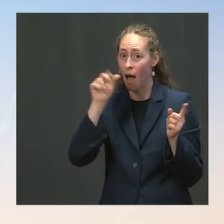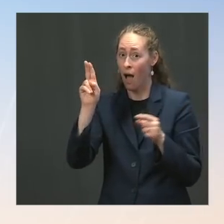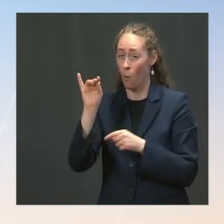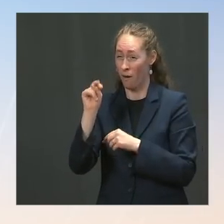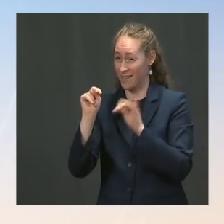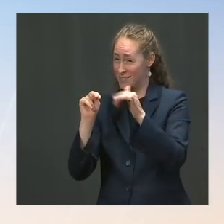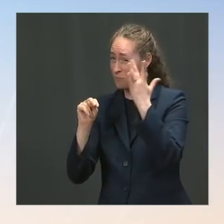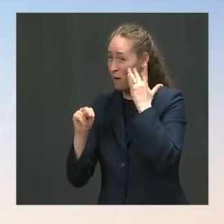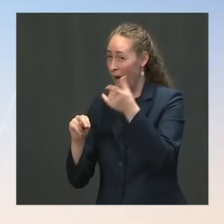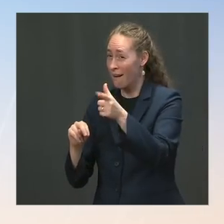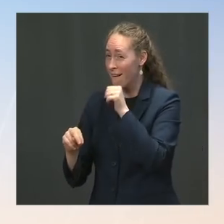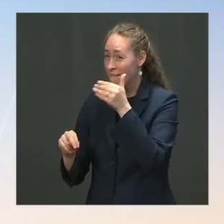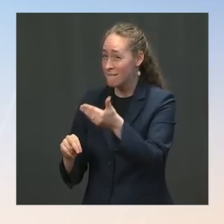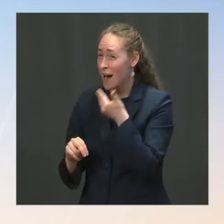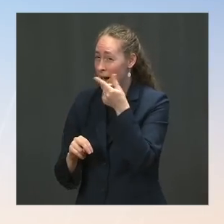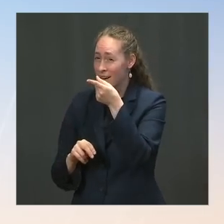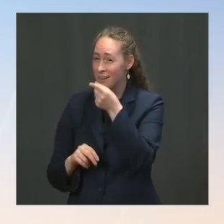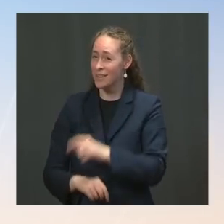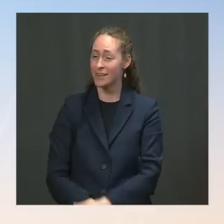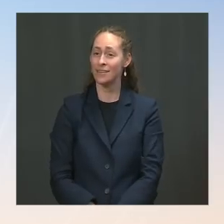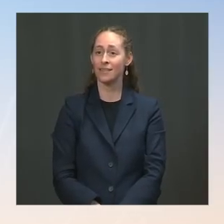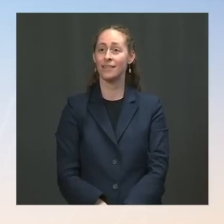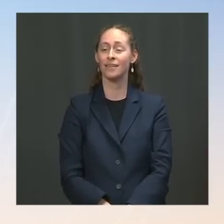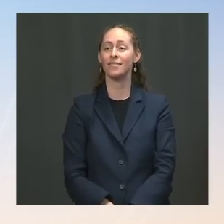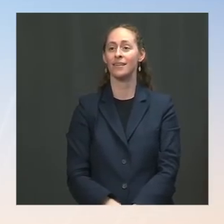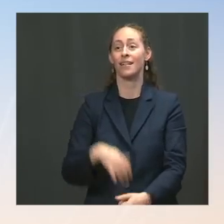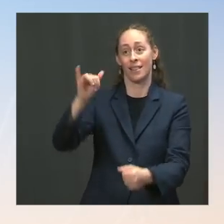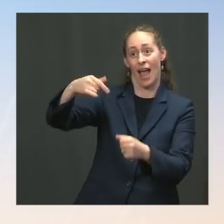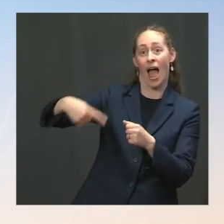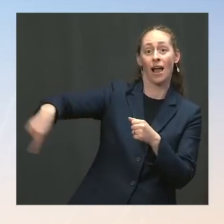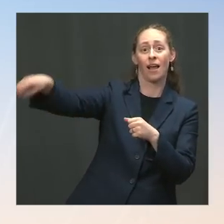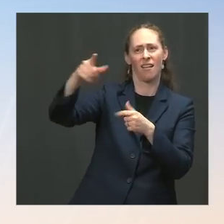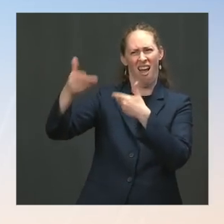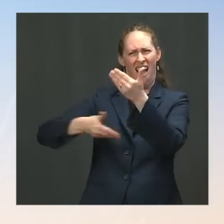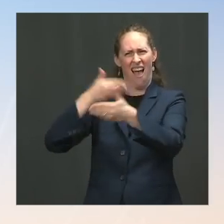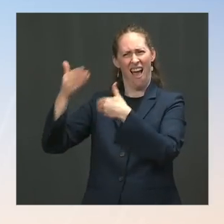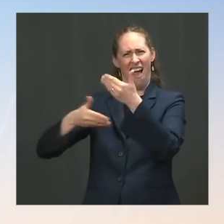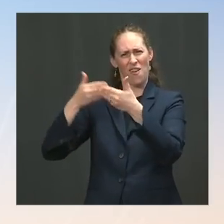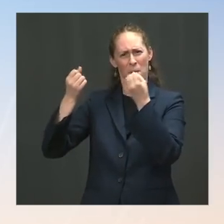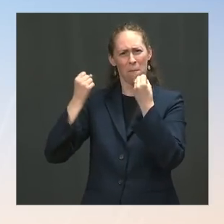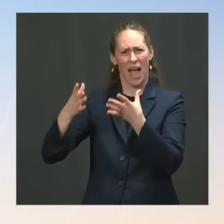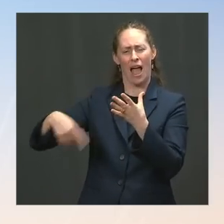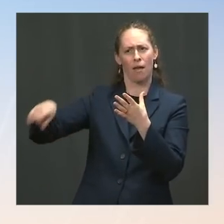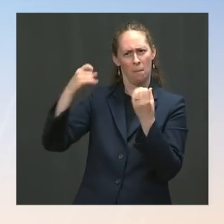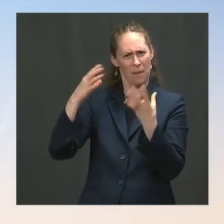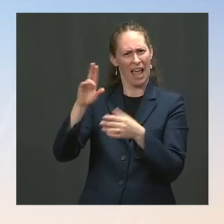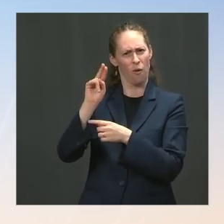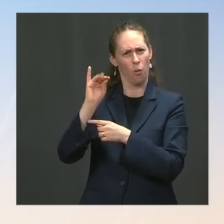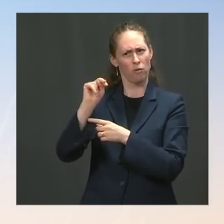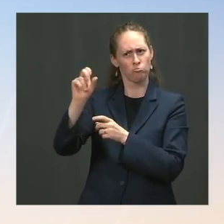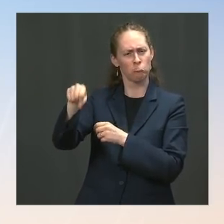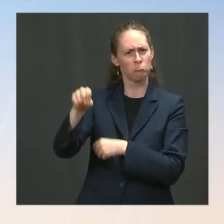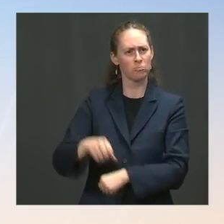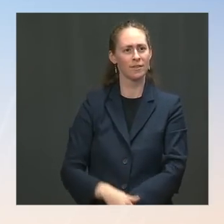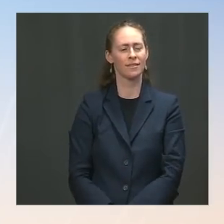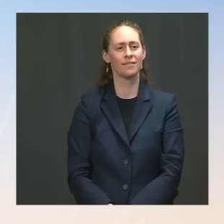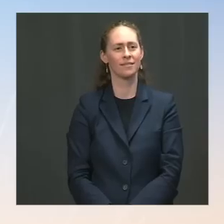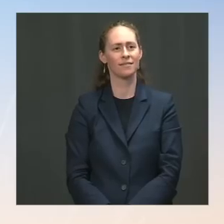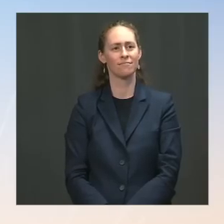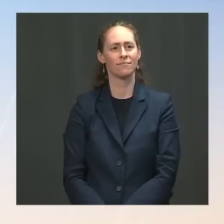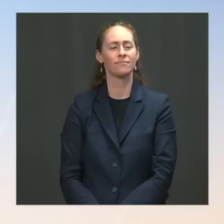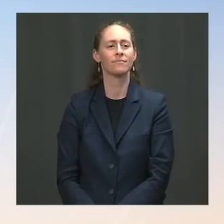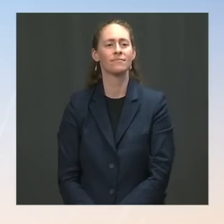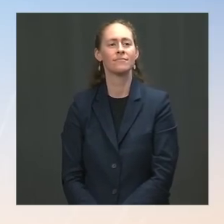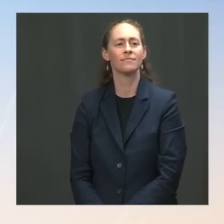the United Auto Workers, so I'll let you draw your own conclusion. Go ahead. Thank you, Jen. Democratic Congresswoman Cori Bush is saying that she favors spending tens